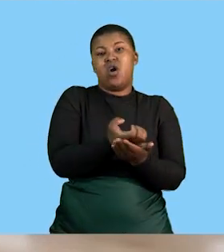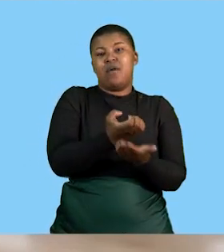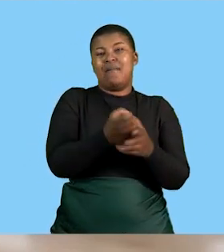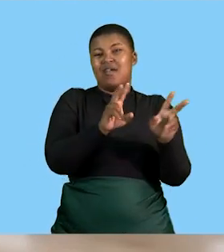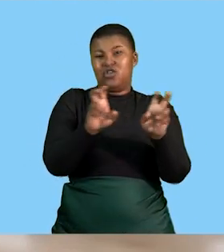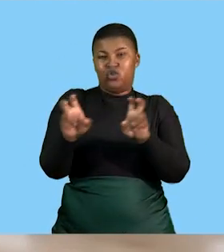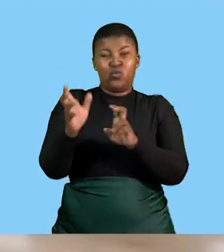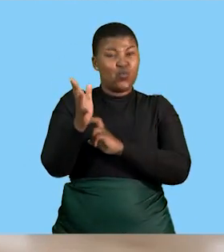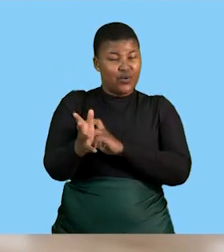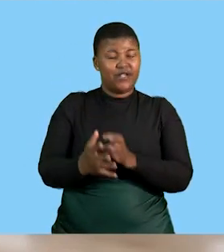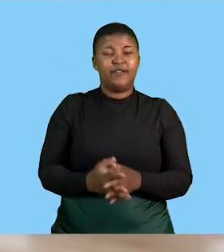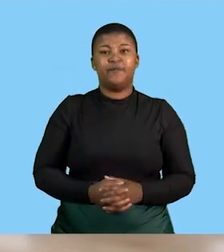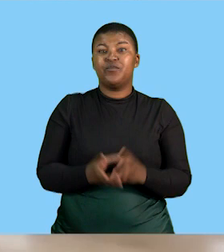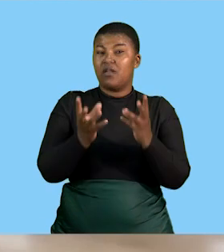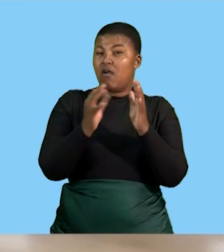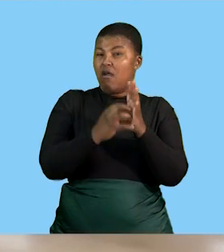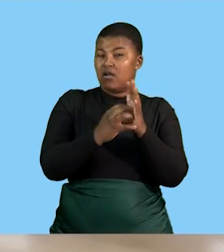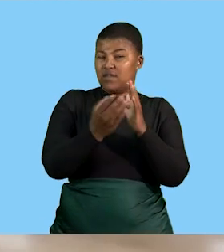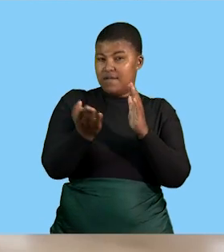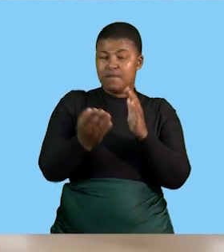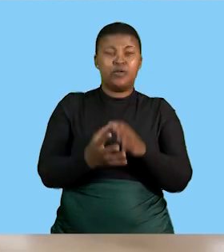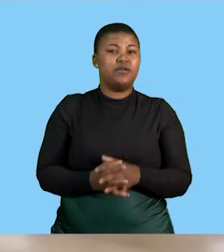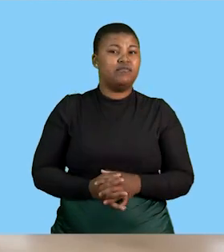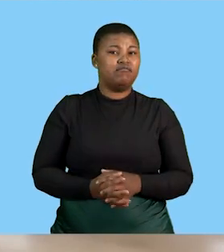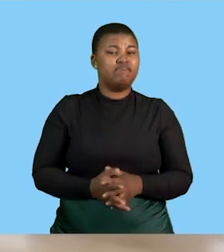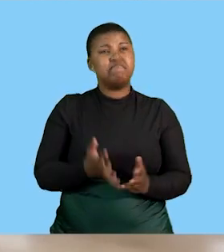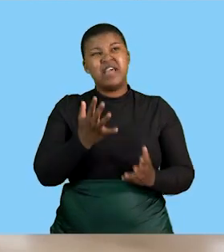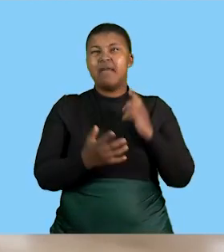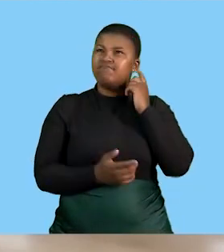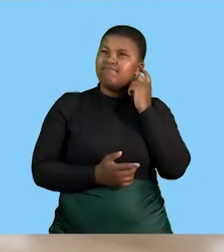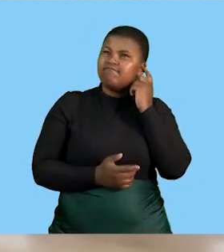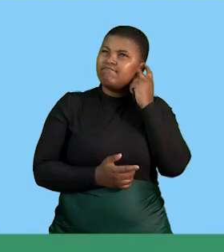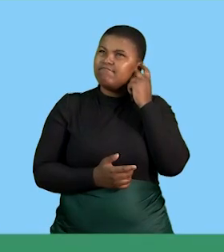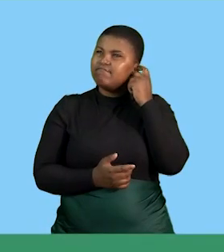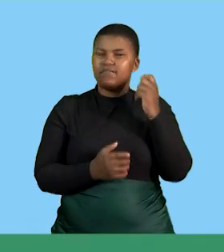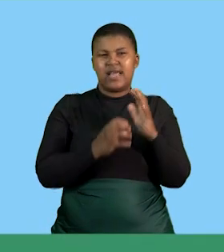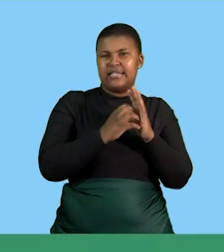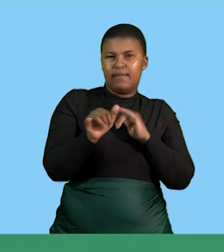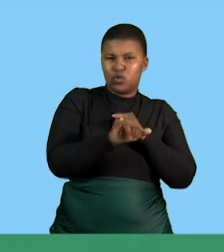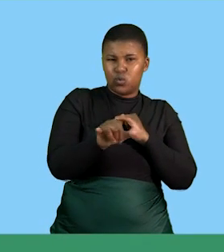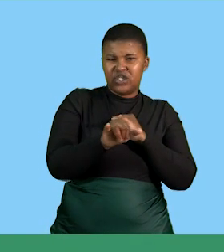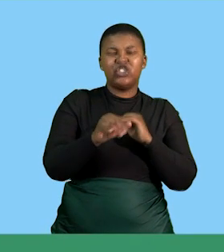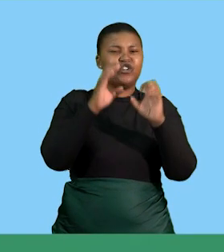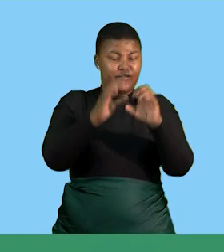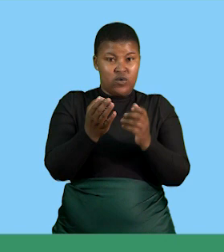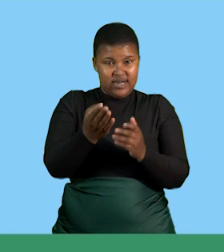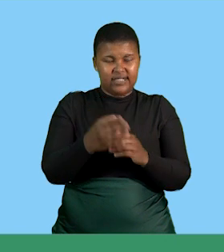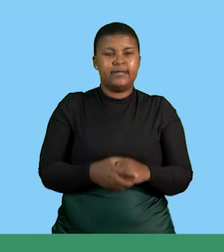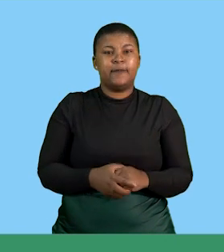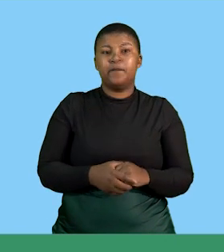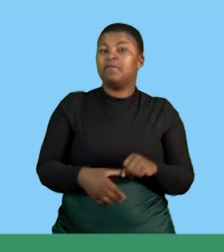issues. And here's a few examples. They maybe will focus on HIV or AIDS, or